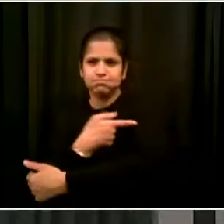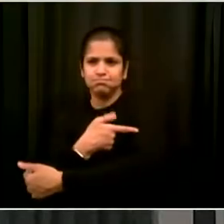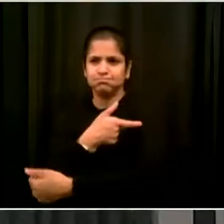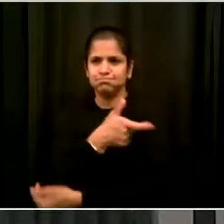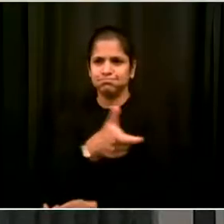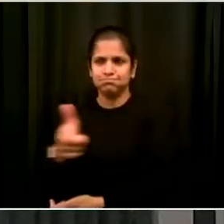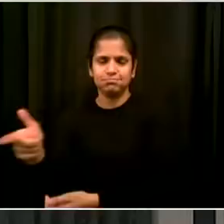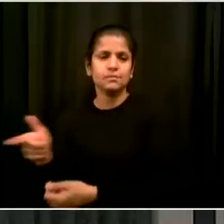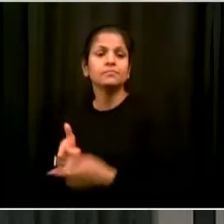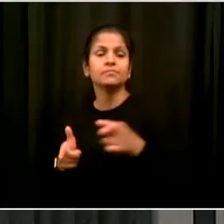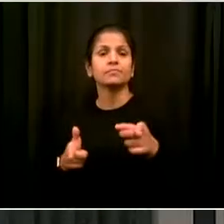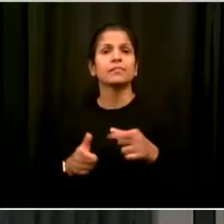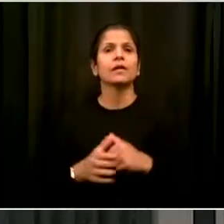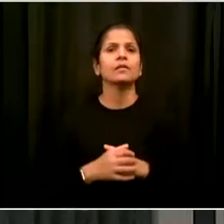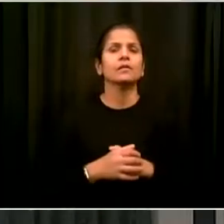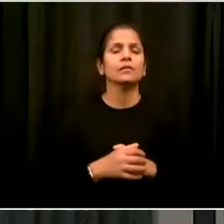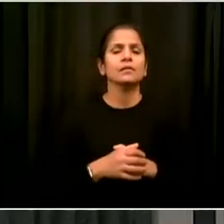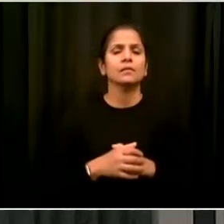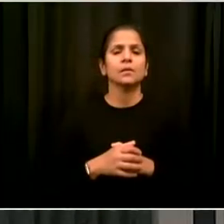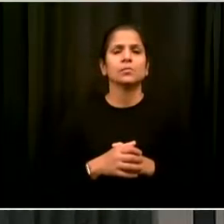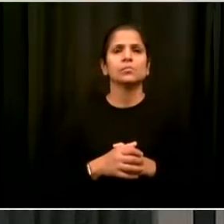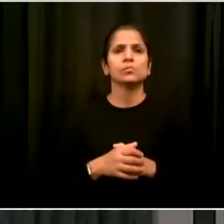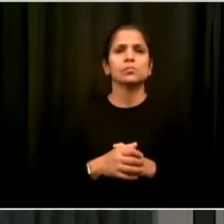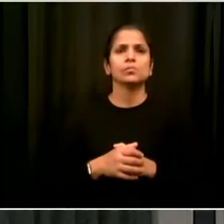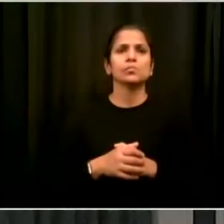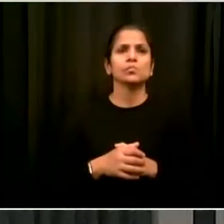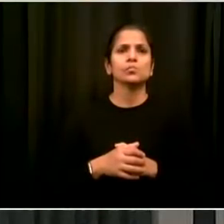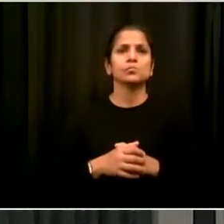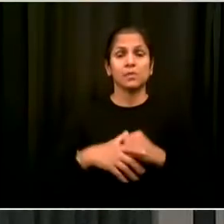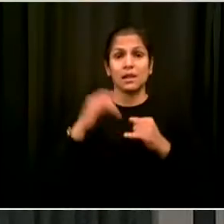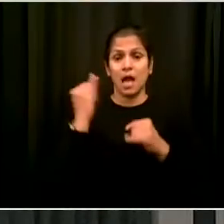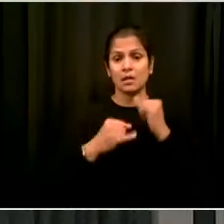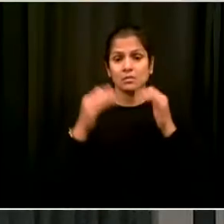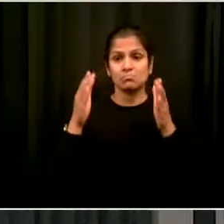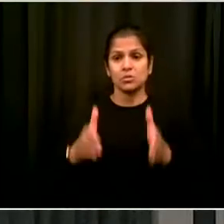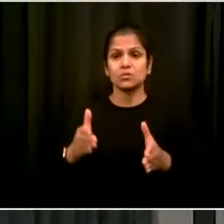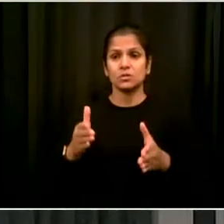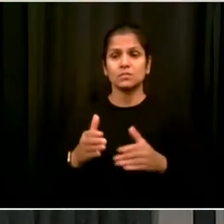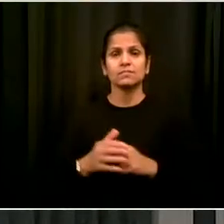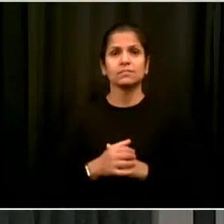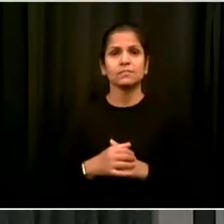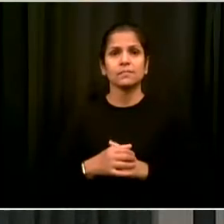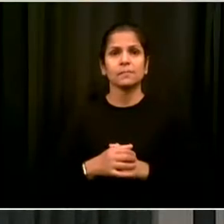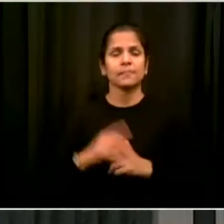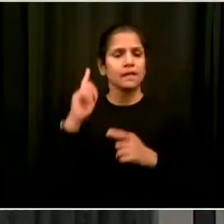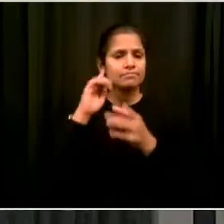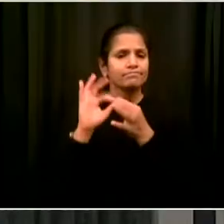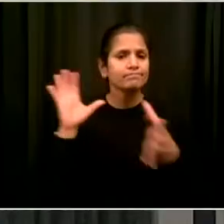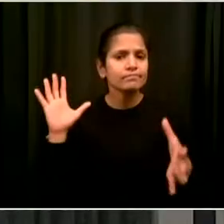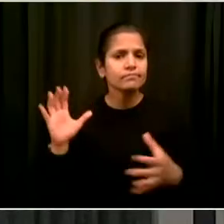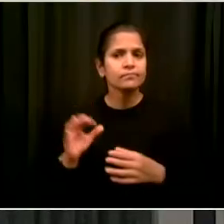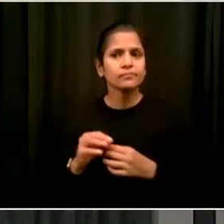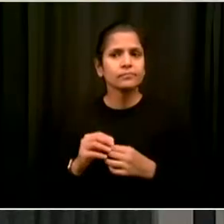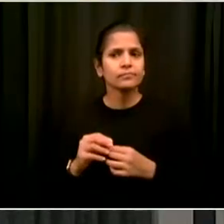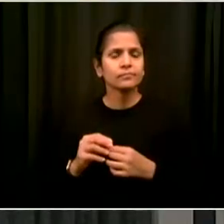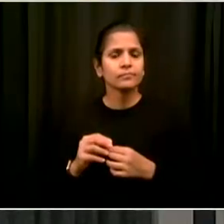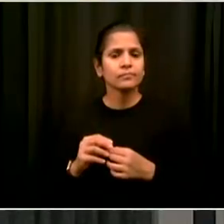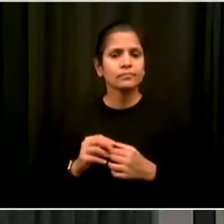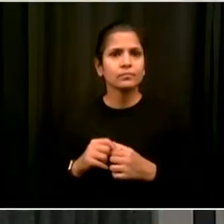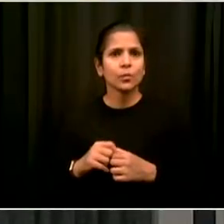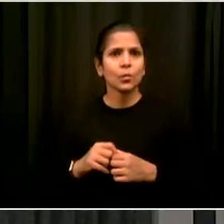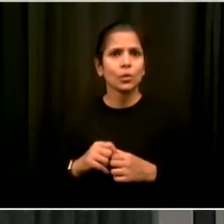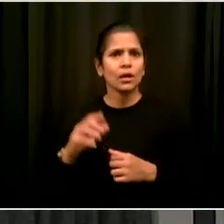ahead. For our last question, we'll go to Abu from Bangla. I don't know if your microphone's on.